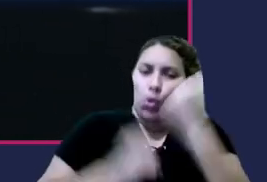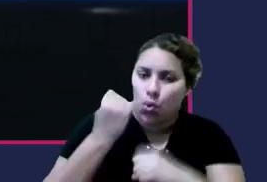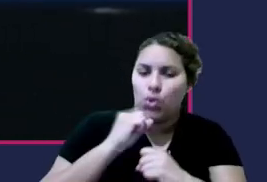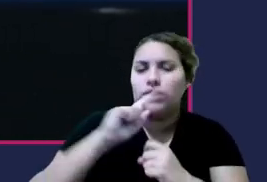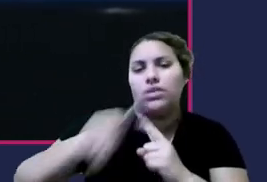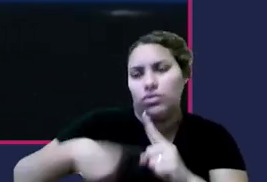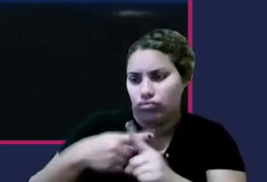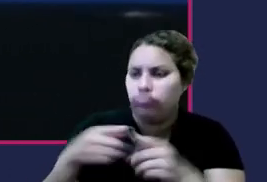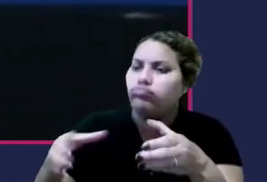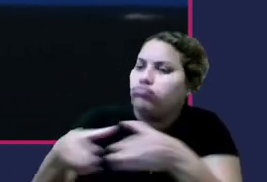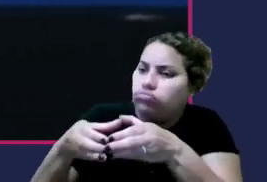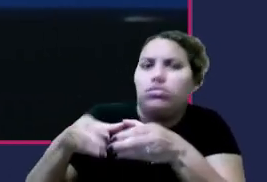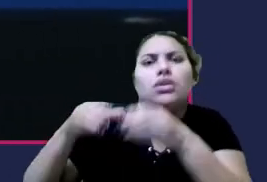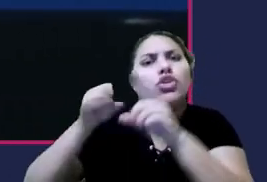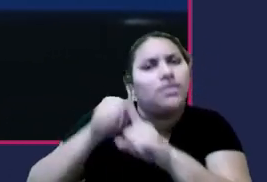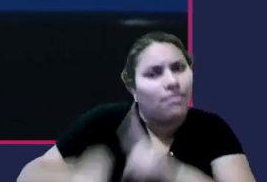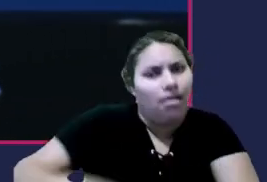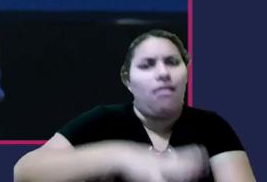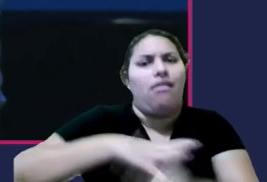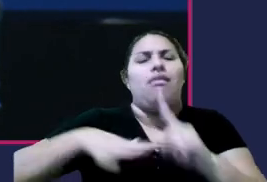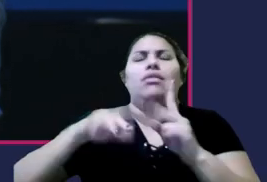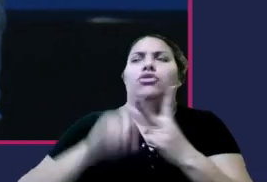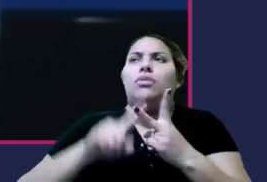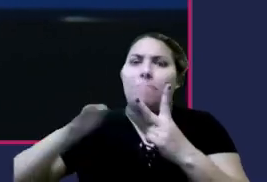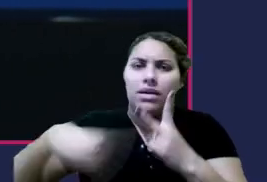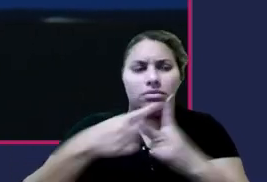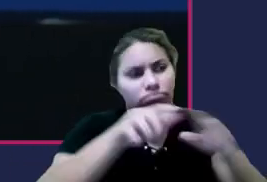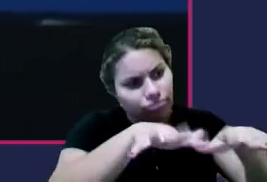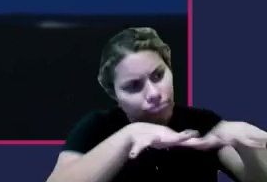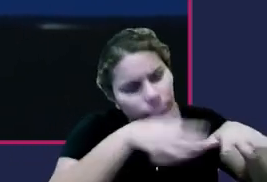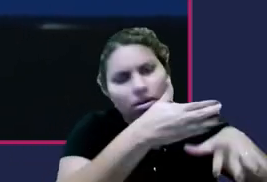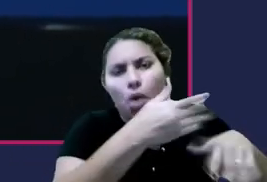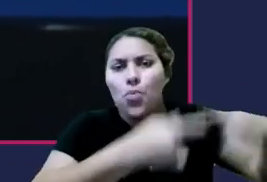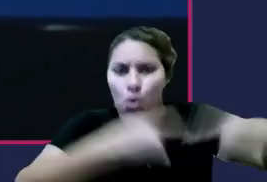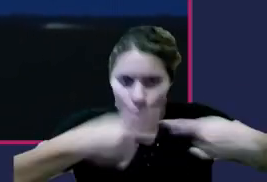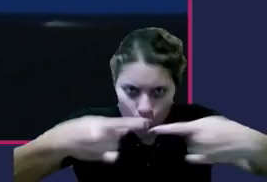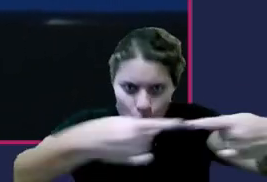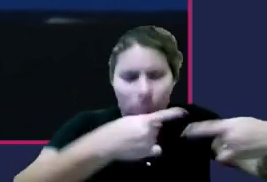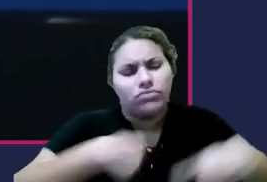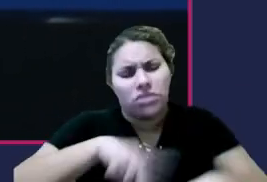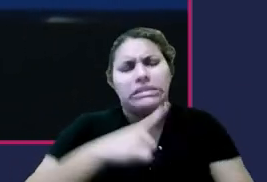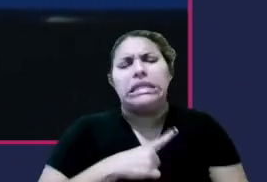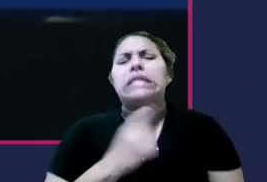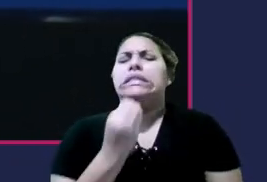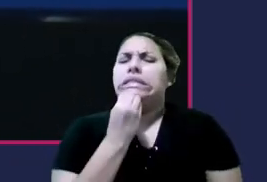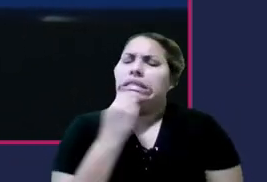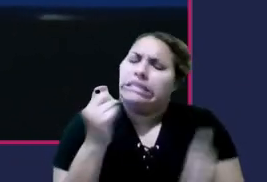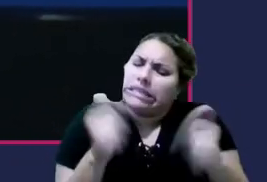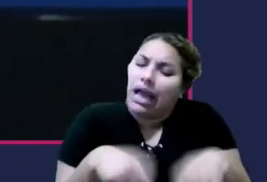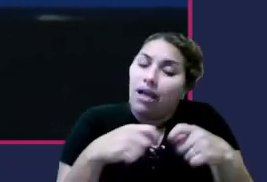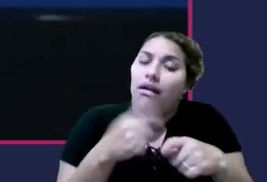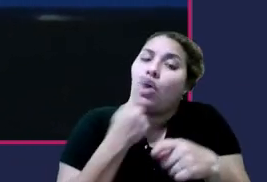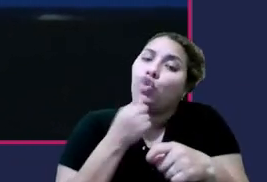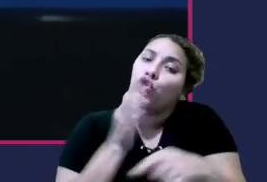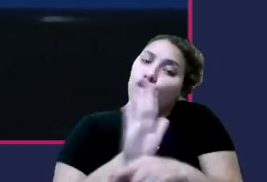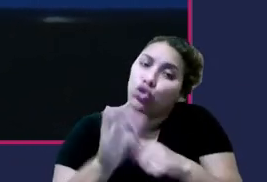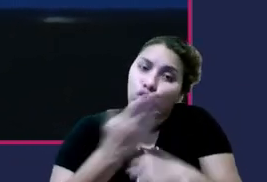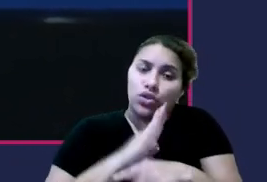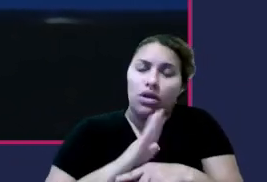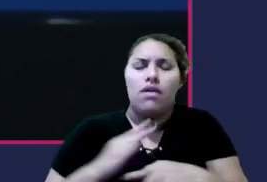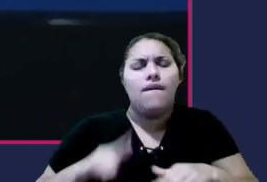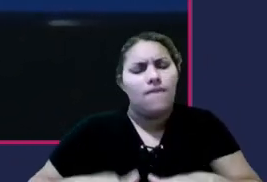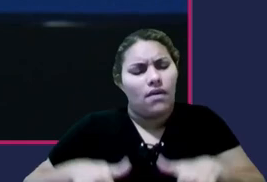industry, together with the civil society and Congress members, we have this possibility